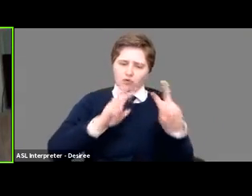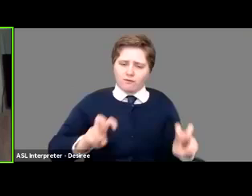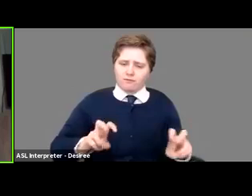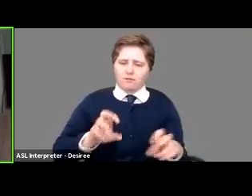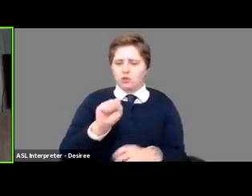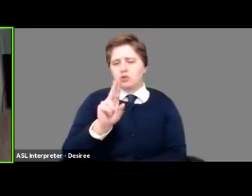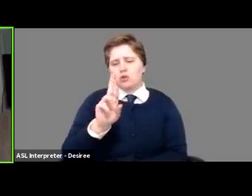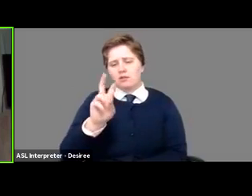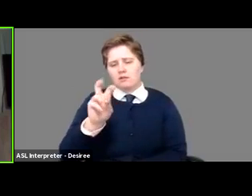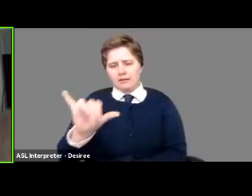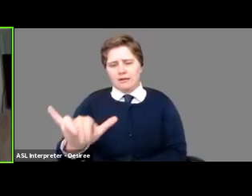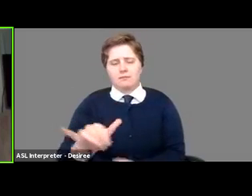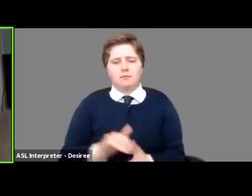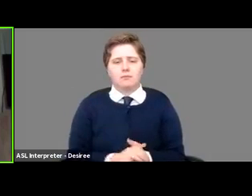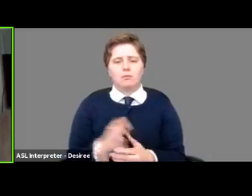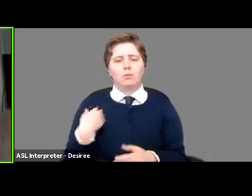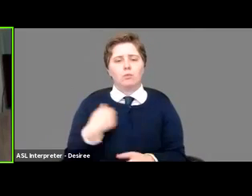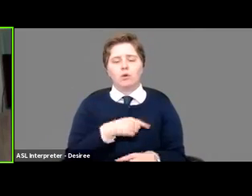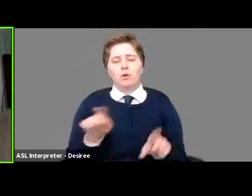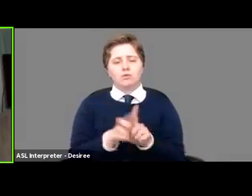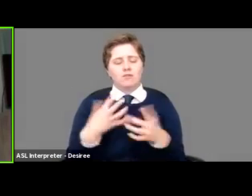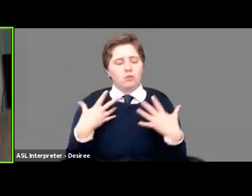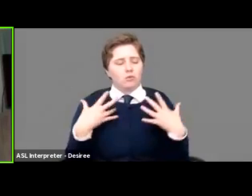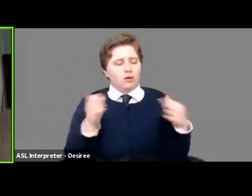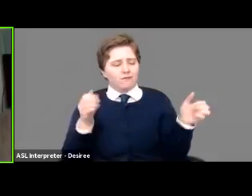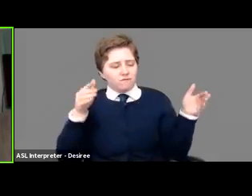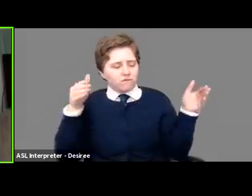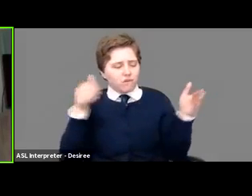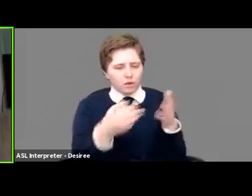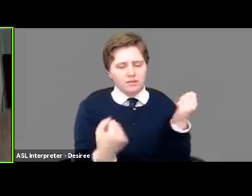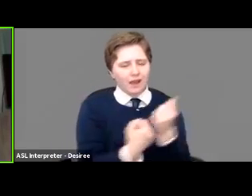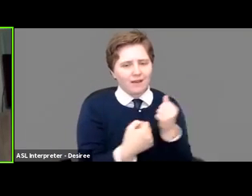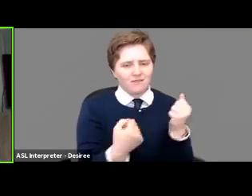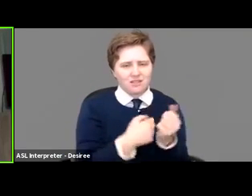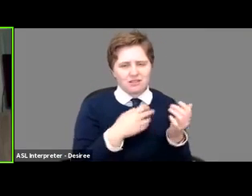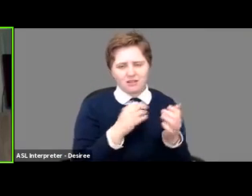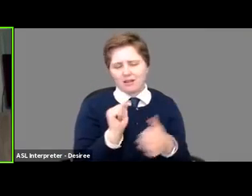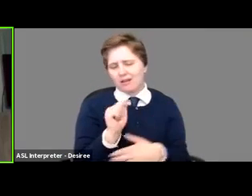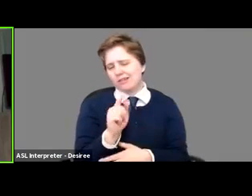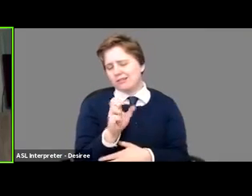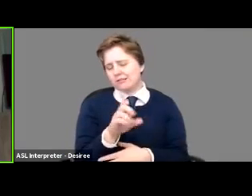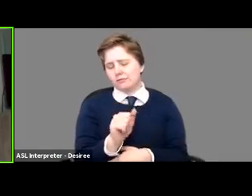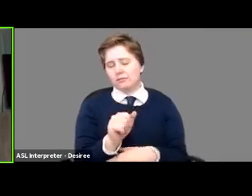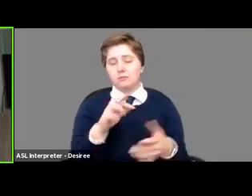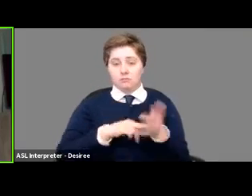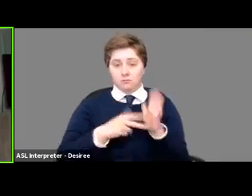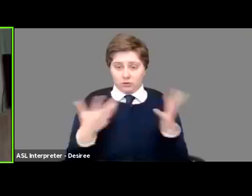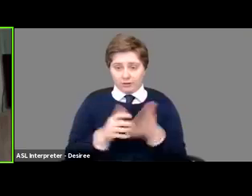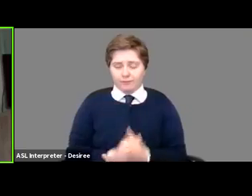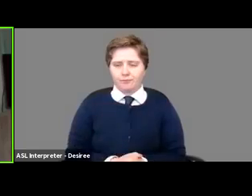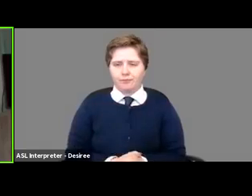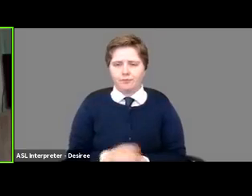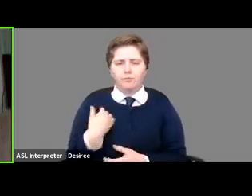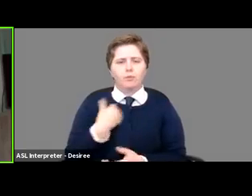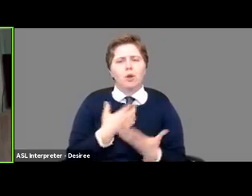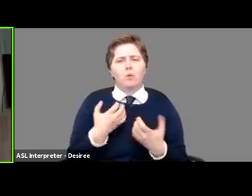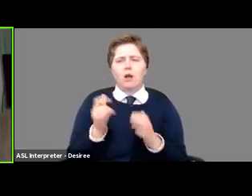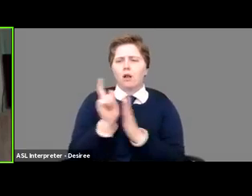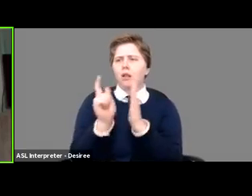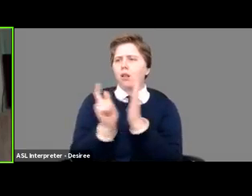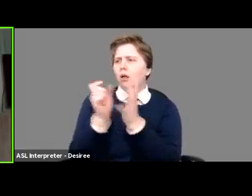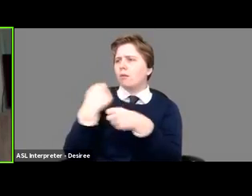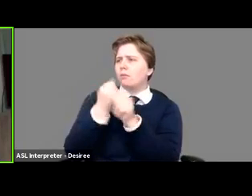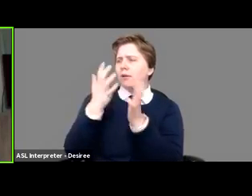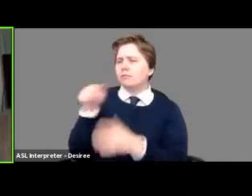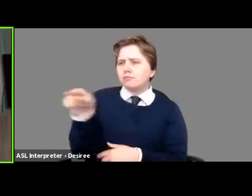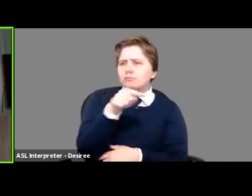a recovery-focused advocacy agenda. That means that we want to ensure that lawmakers understand how public policy can